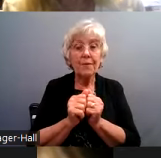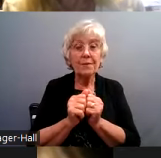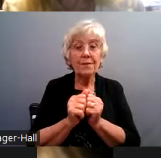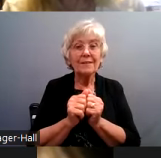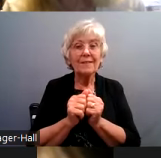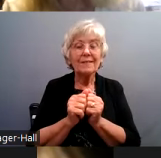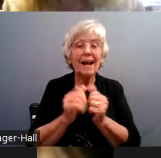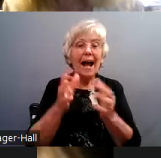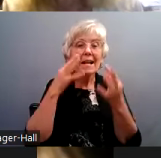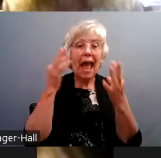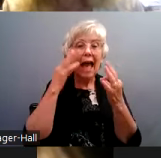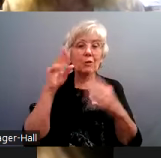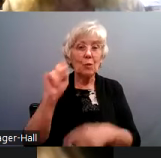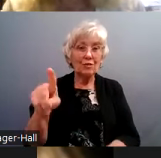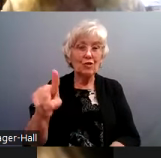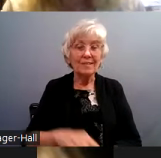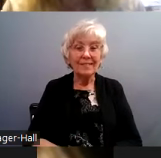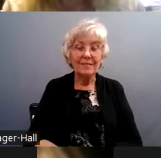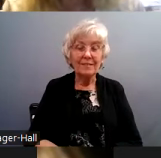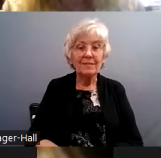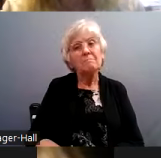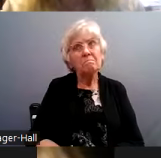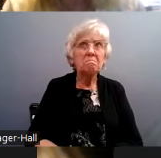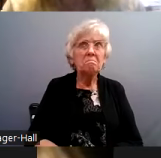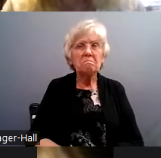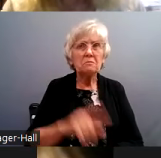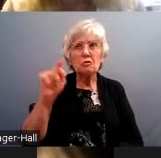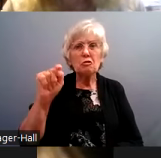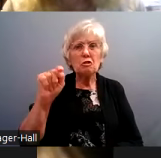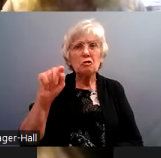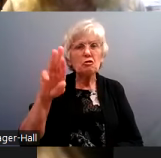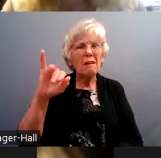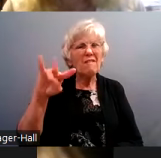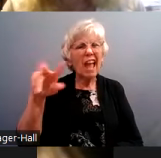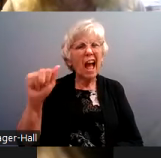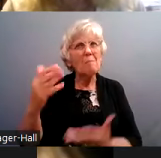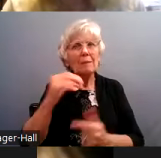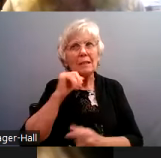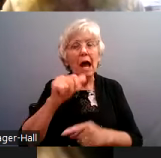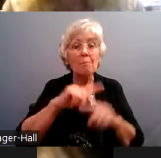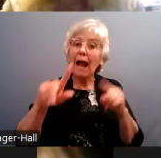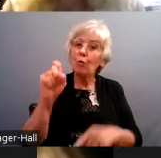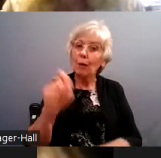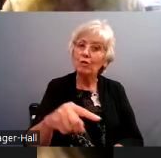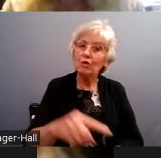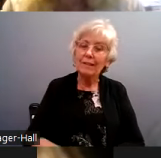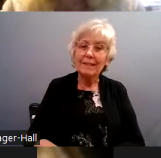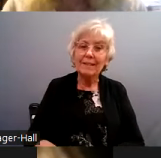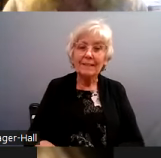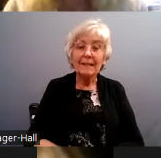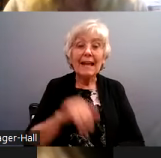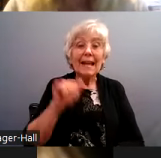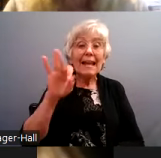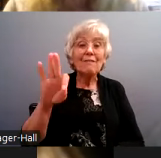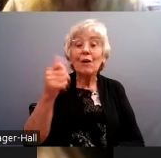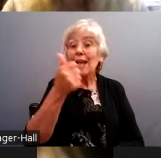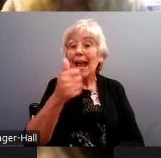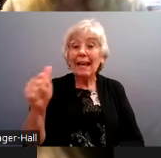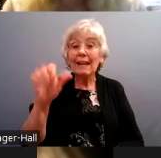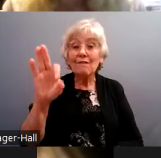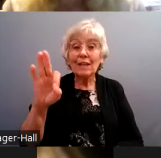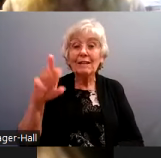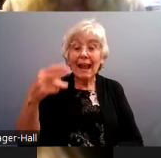cat trivia question. This is not really so much trivia, it's just a question. And I have to do a disclaimer here. If there are any FieldHaven staff